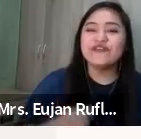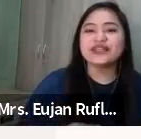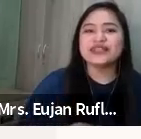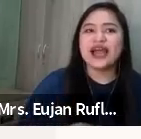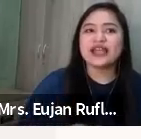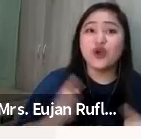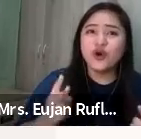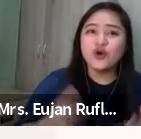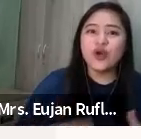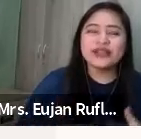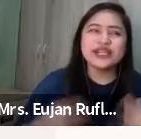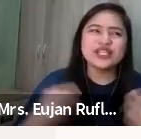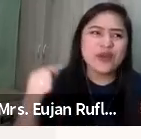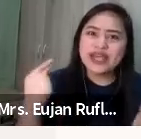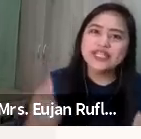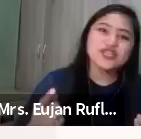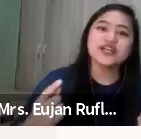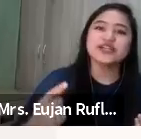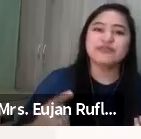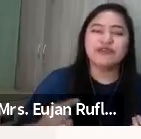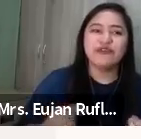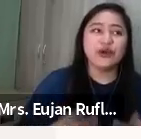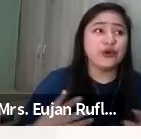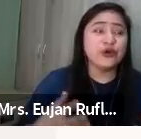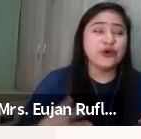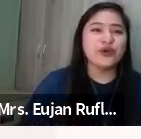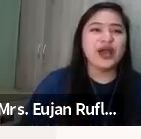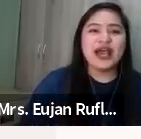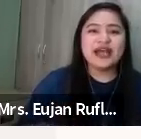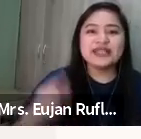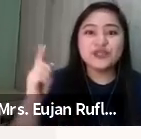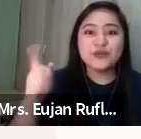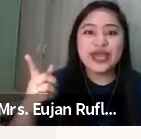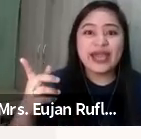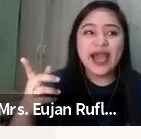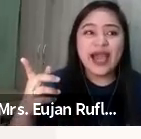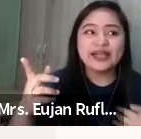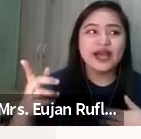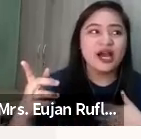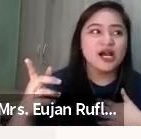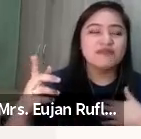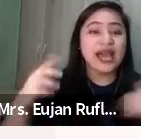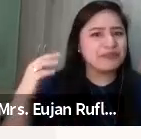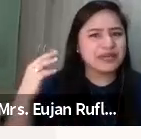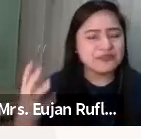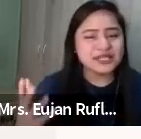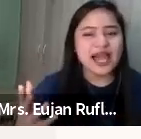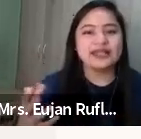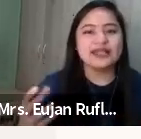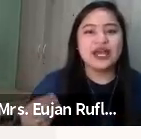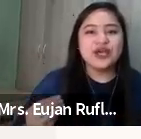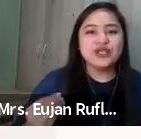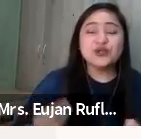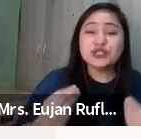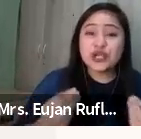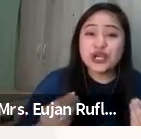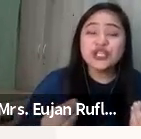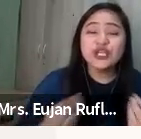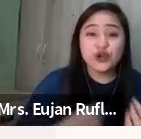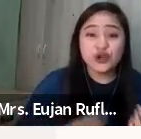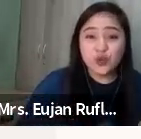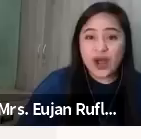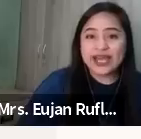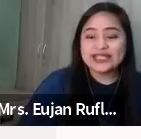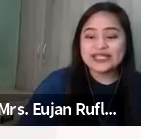why I felt that. Oh, that's why I struggled before. Oh, that's why I became sad. So